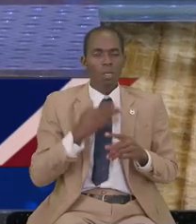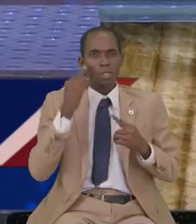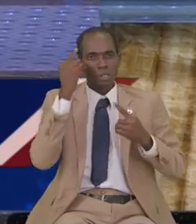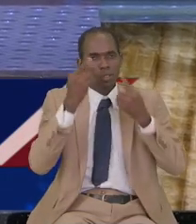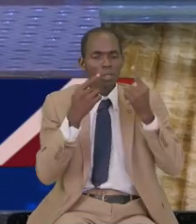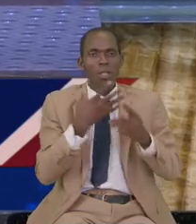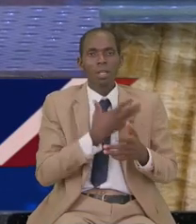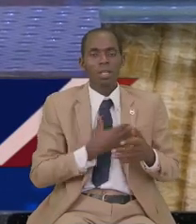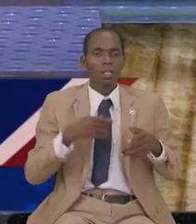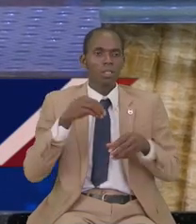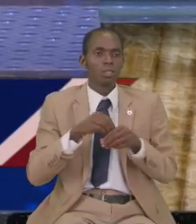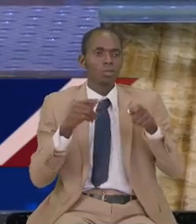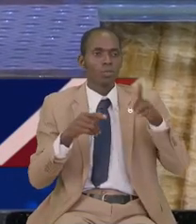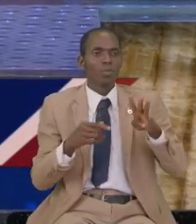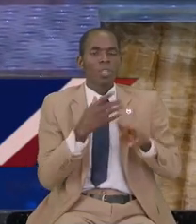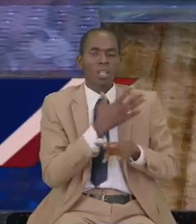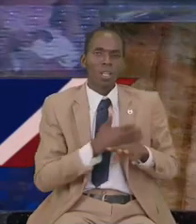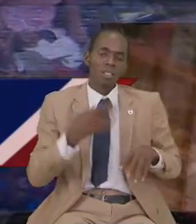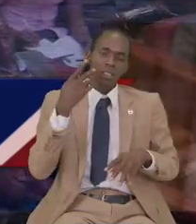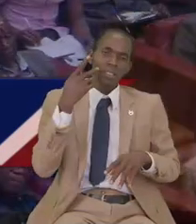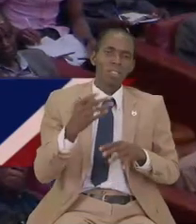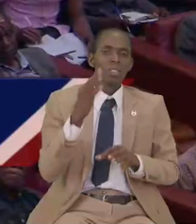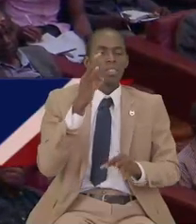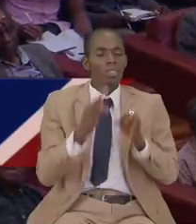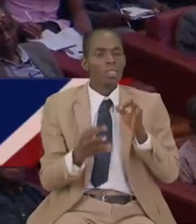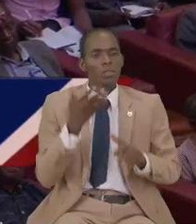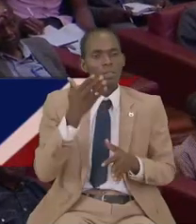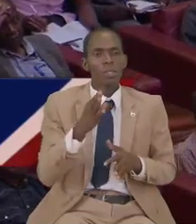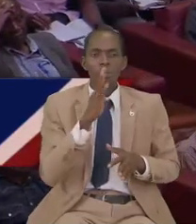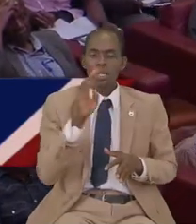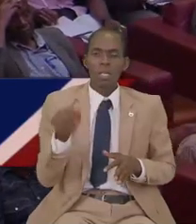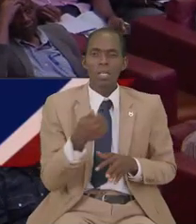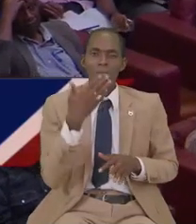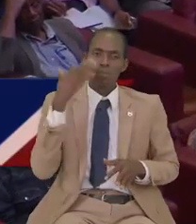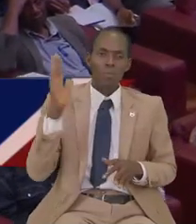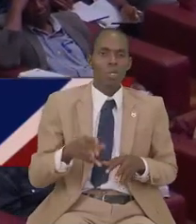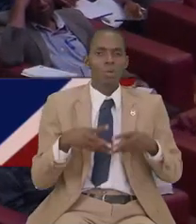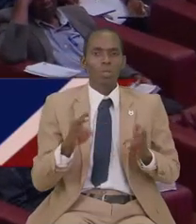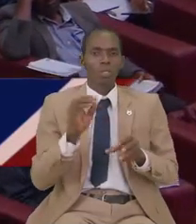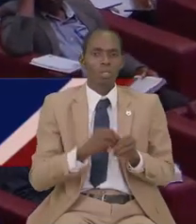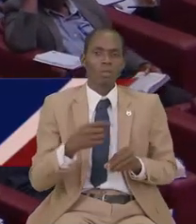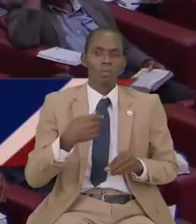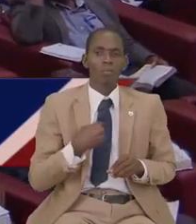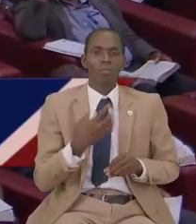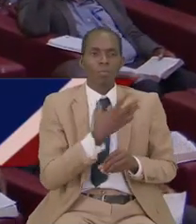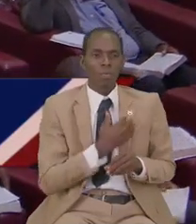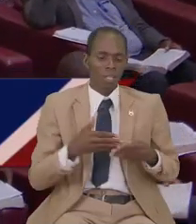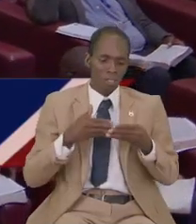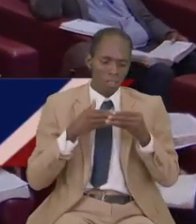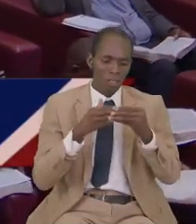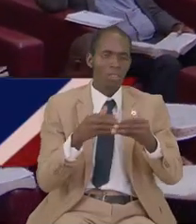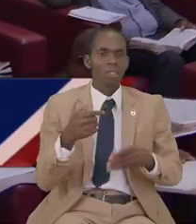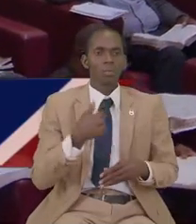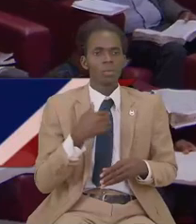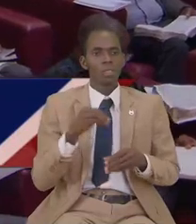It says in verse 24, and see if there be any wicked way in me, and lead me